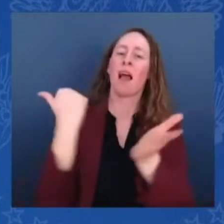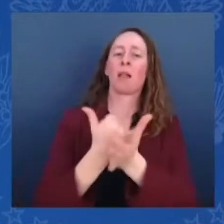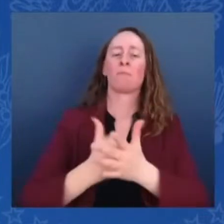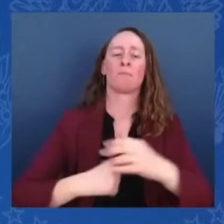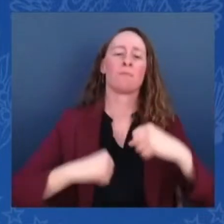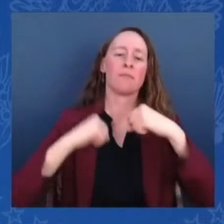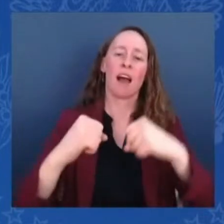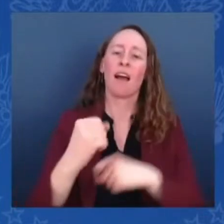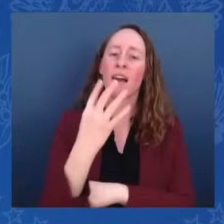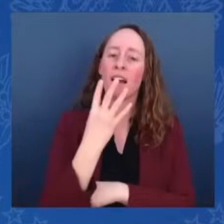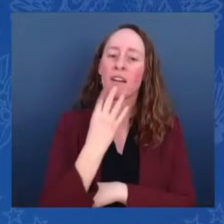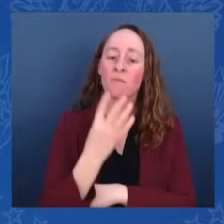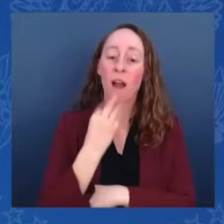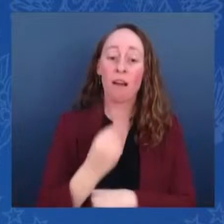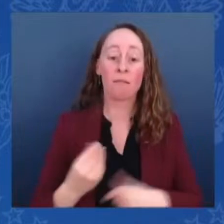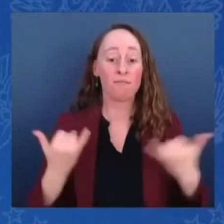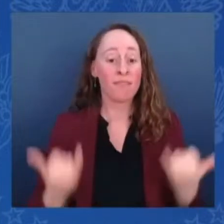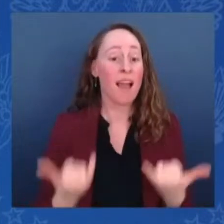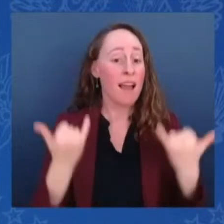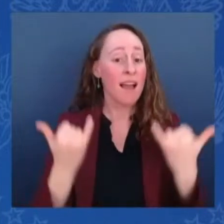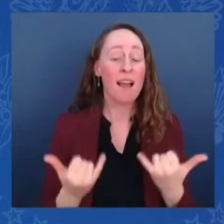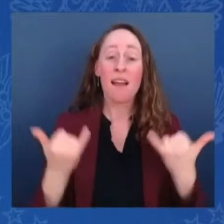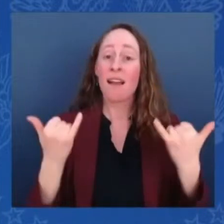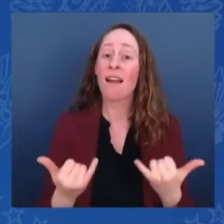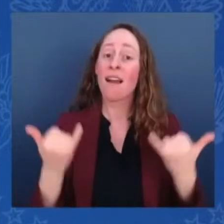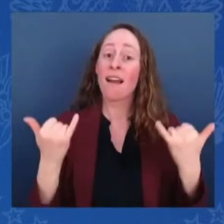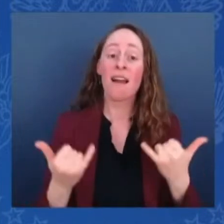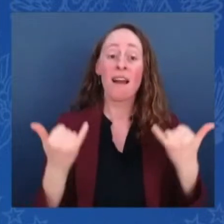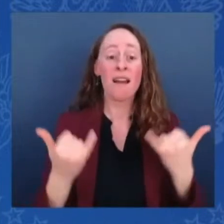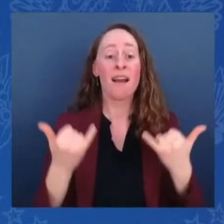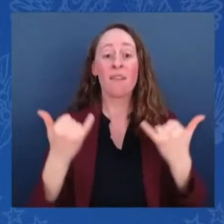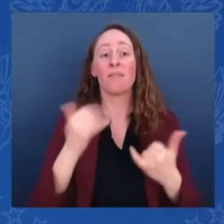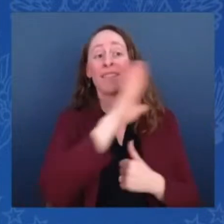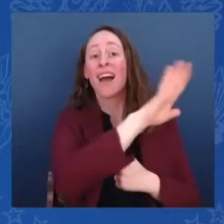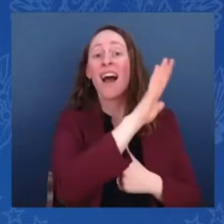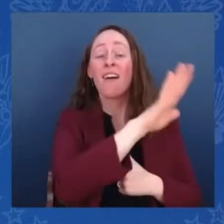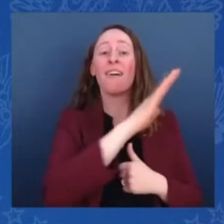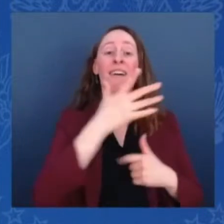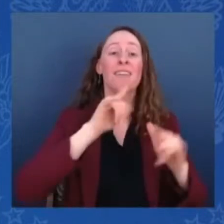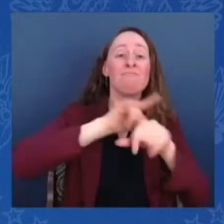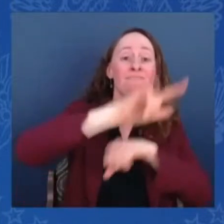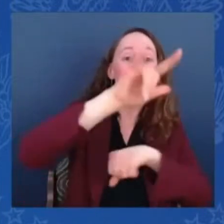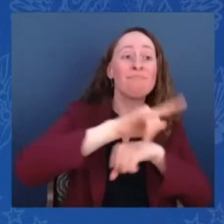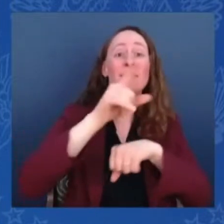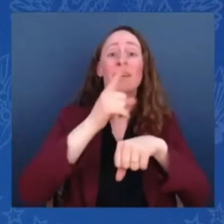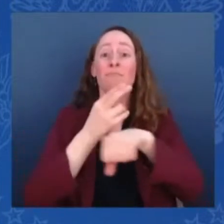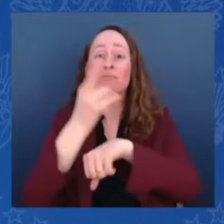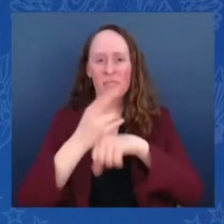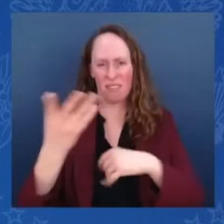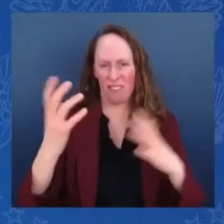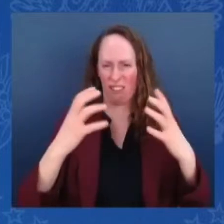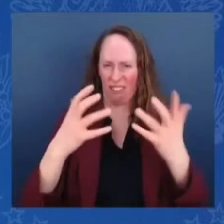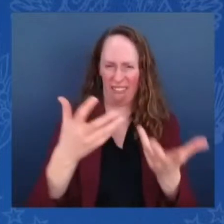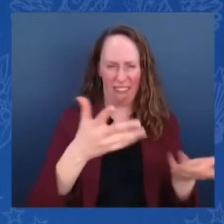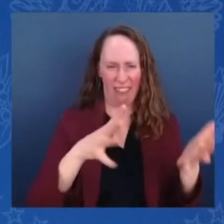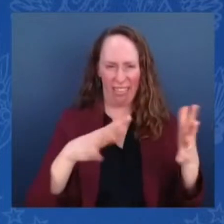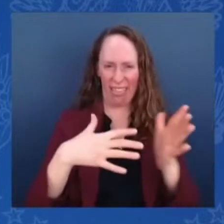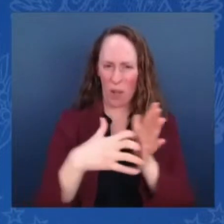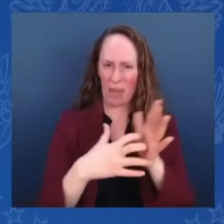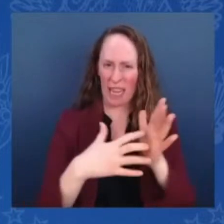air defenses are in shambles. The main proxy, Hezbollah, is badly wounded. And as